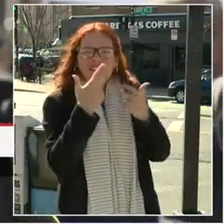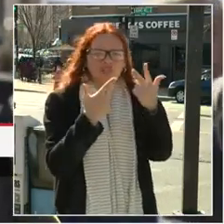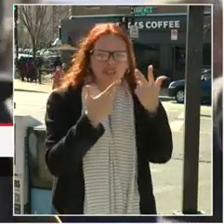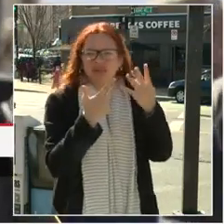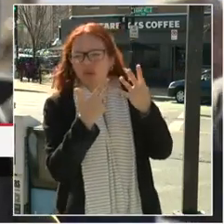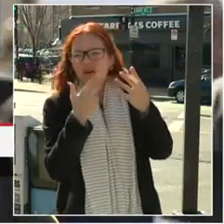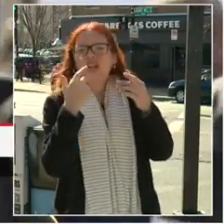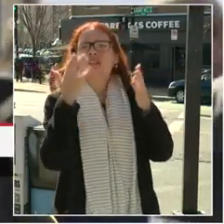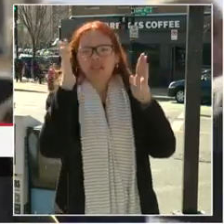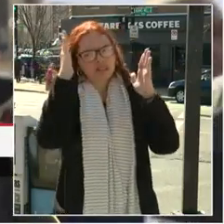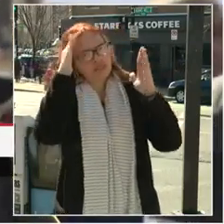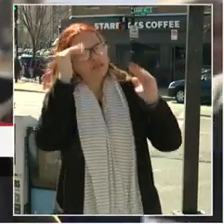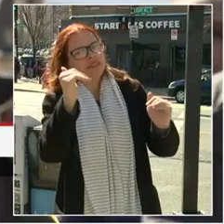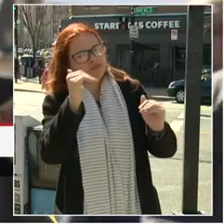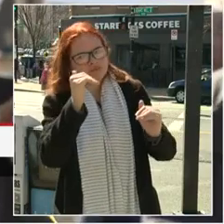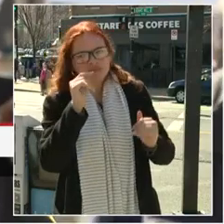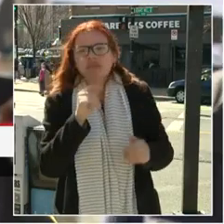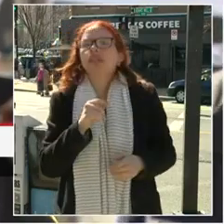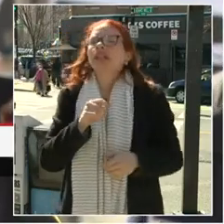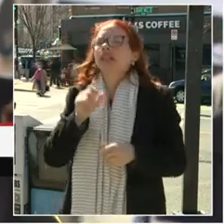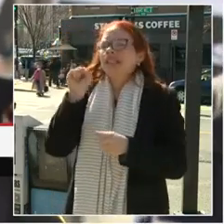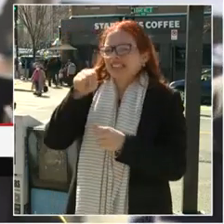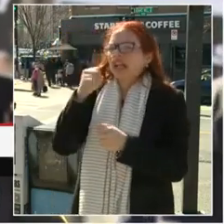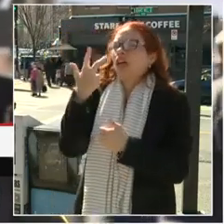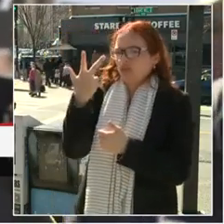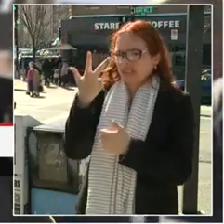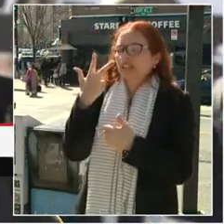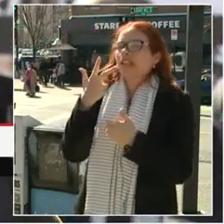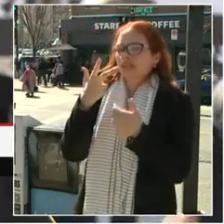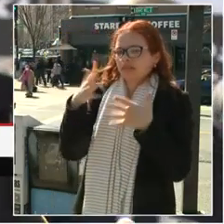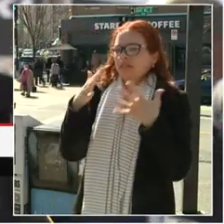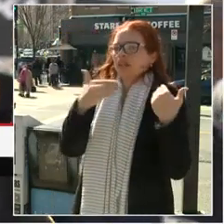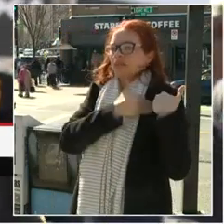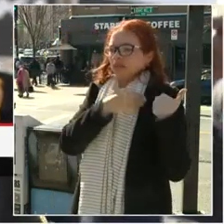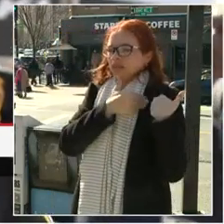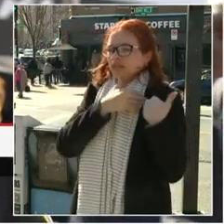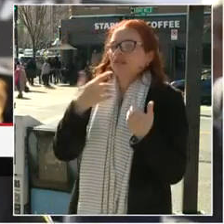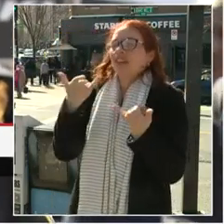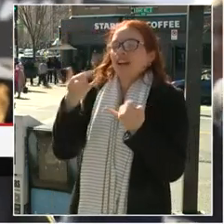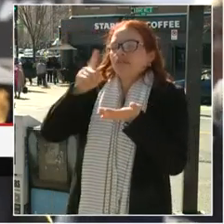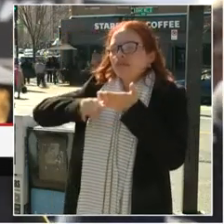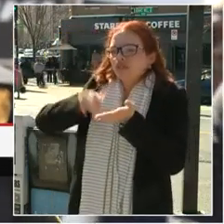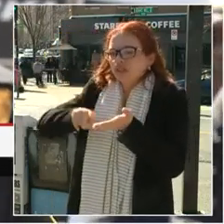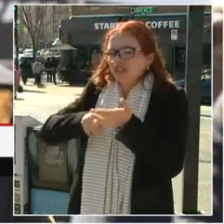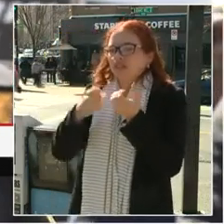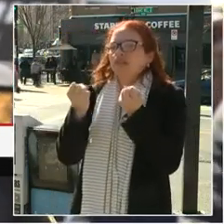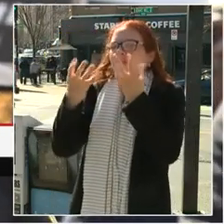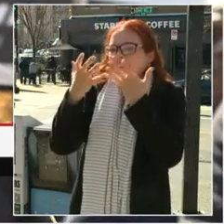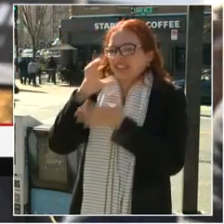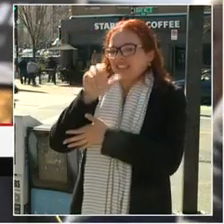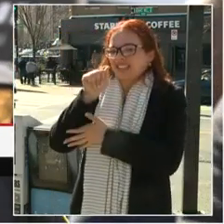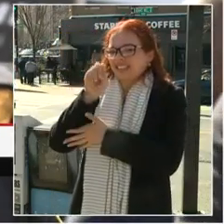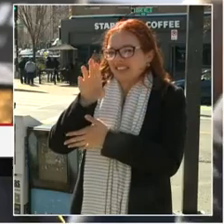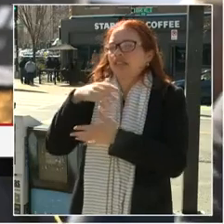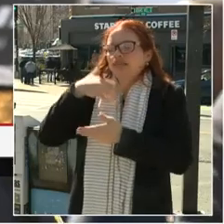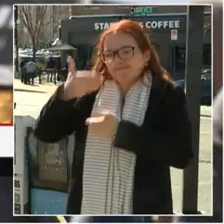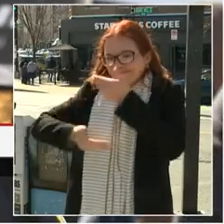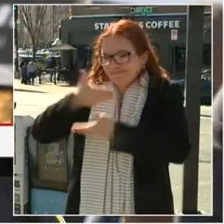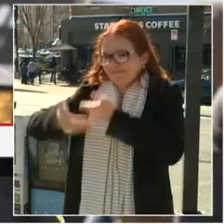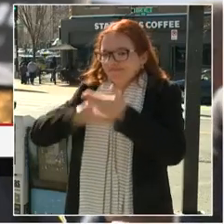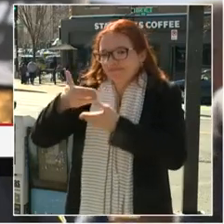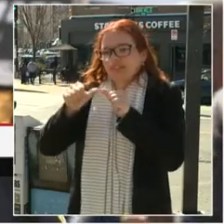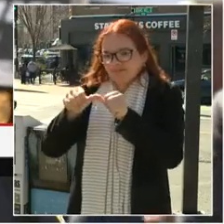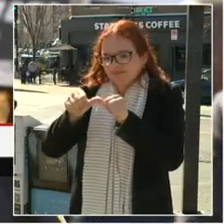3 individuals that were responsible. Obviously, the investigation, because there are so many cases linked to this, it is ongoing. So there could